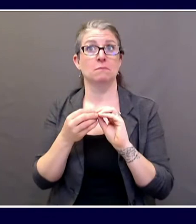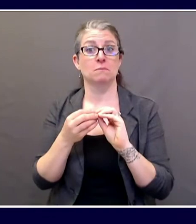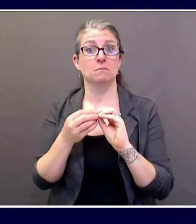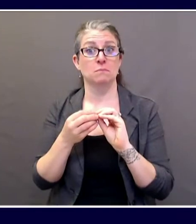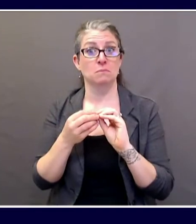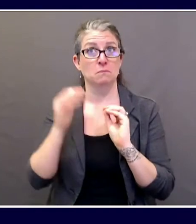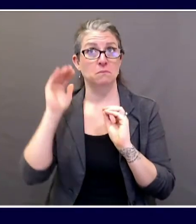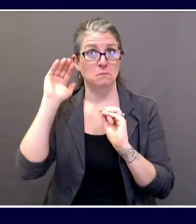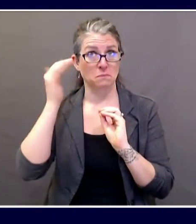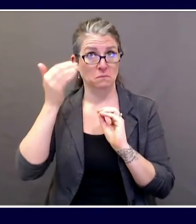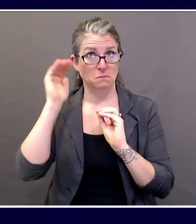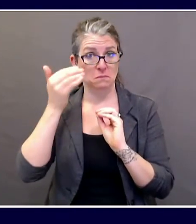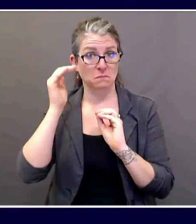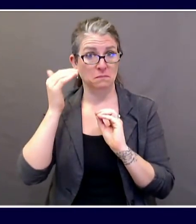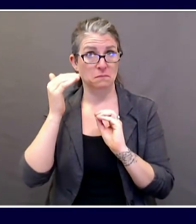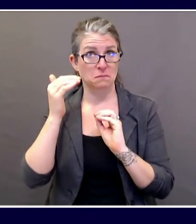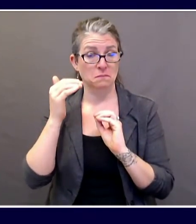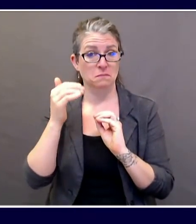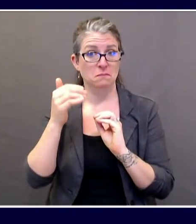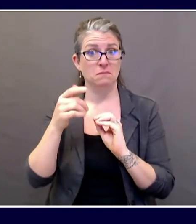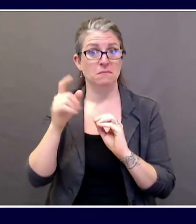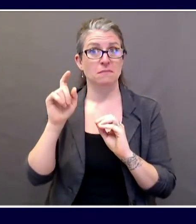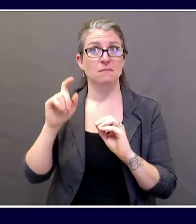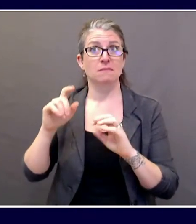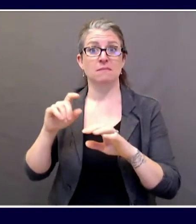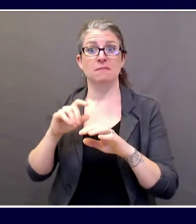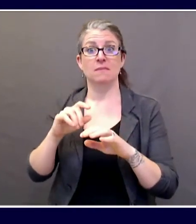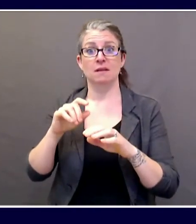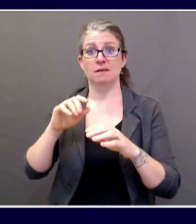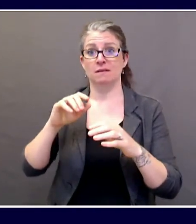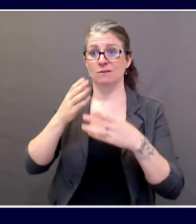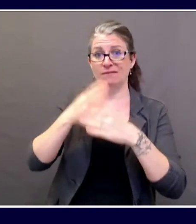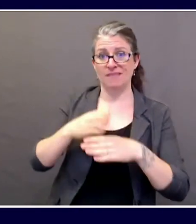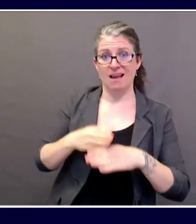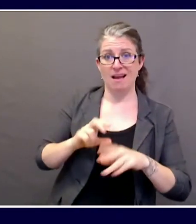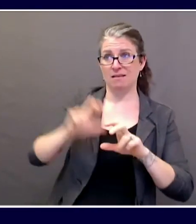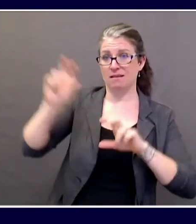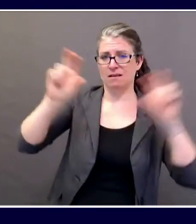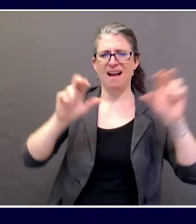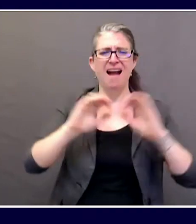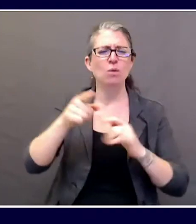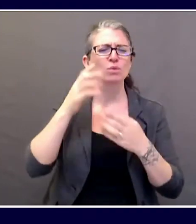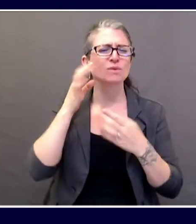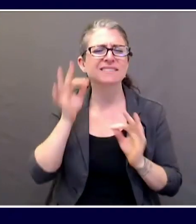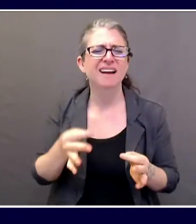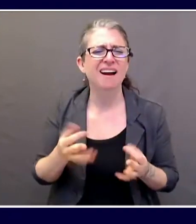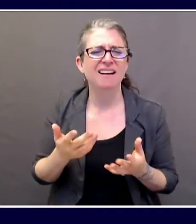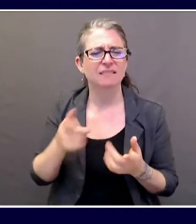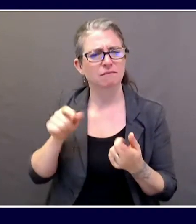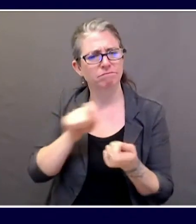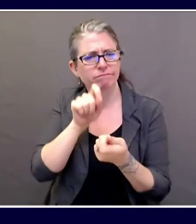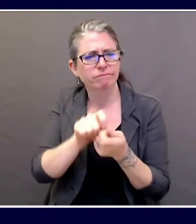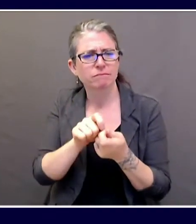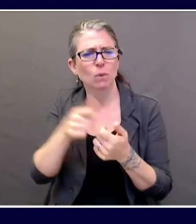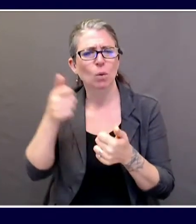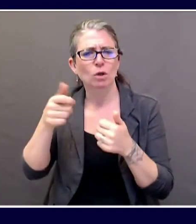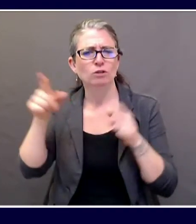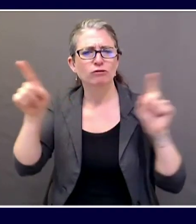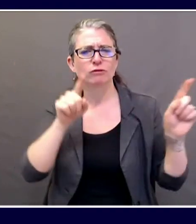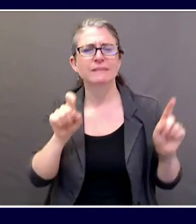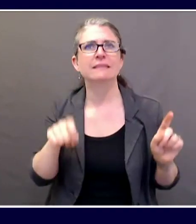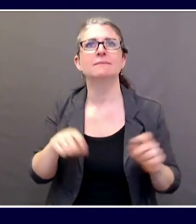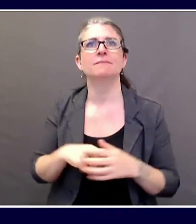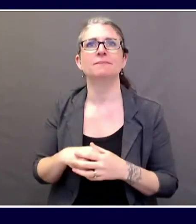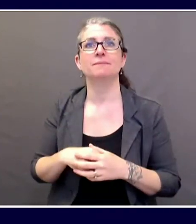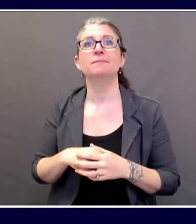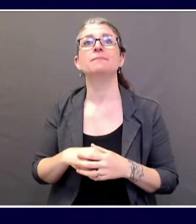go? Sure. So there's two elements, Caitlin. There's supply and then there's the demand side. Let's talk first about the demand, since that's